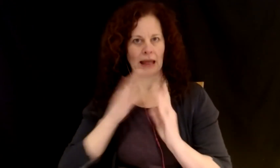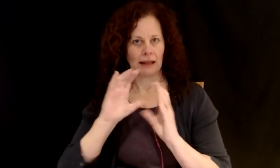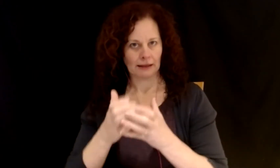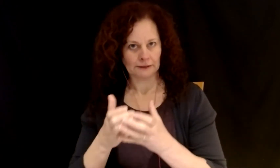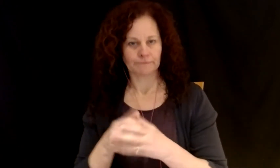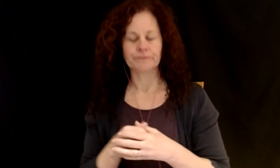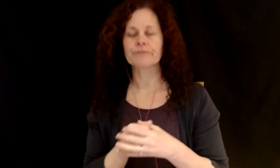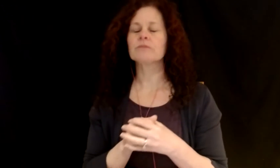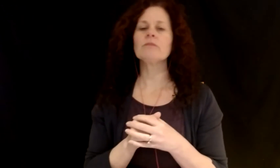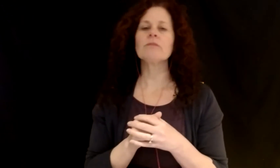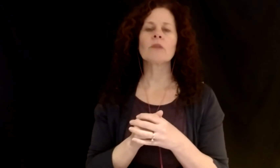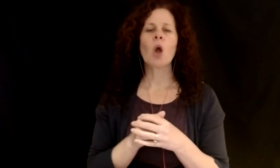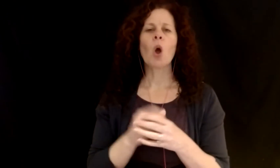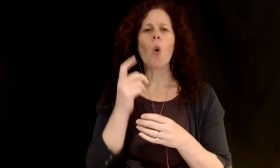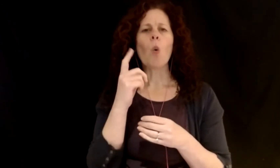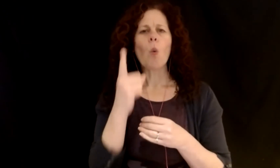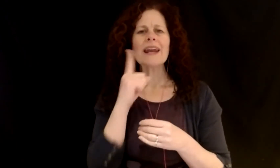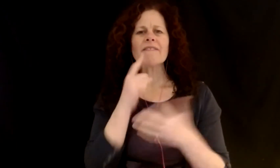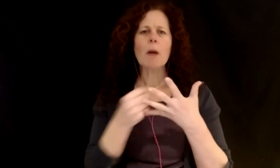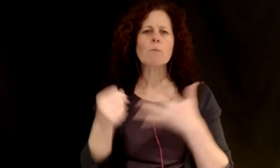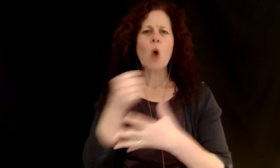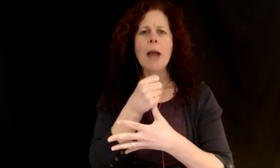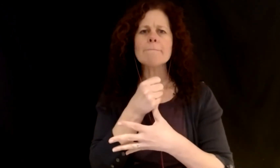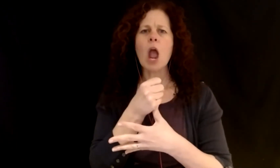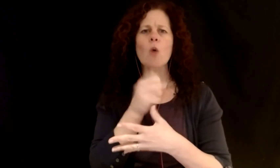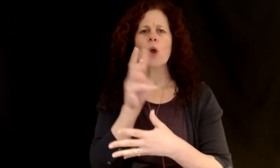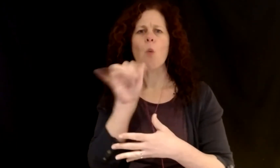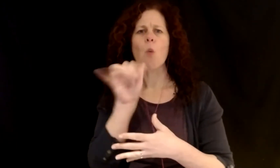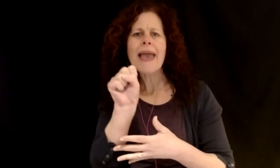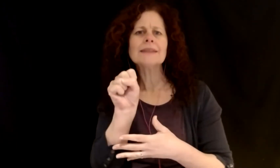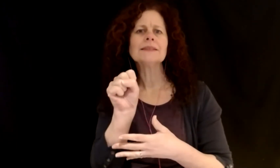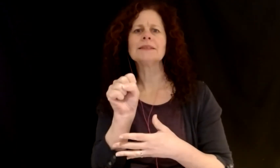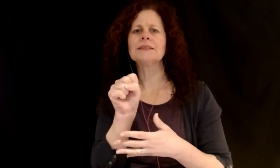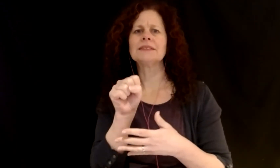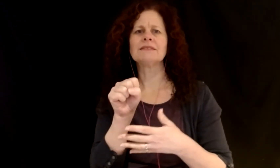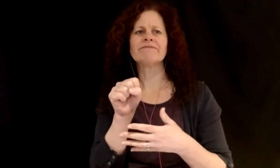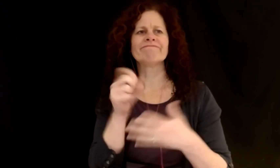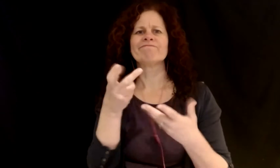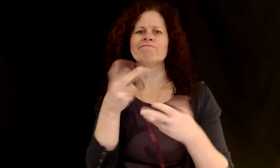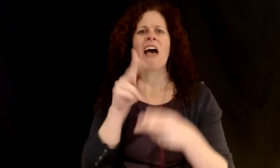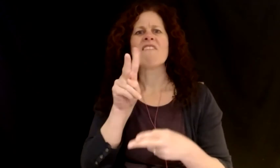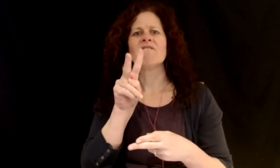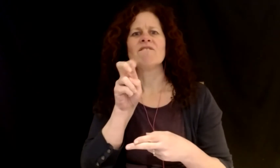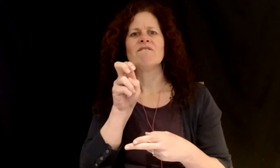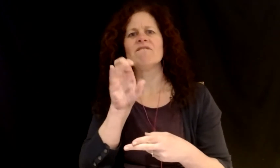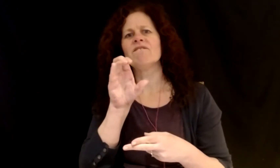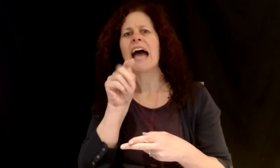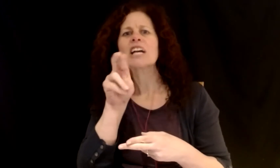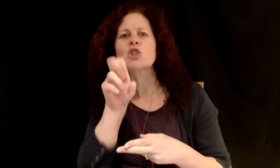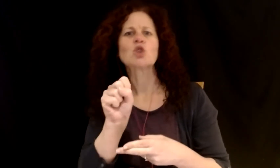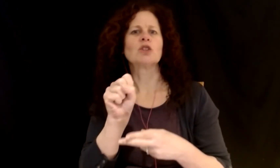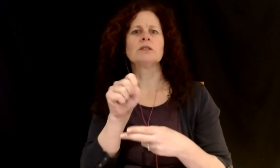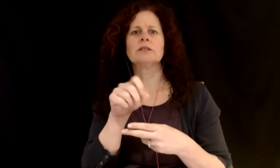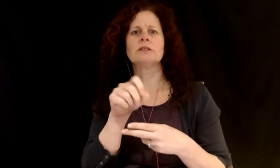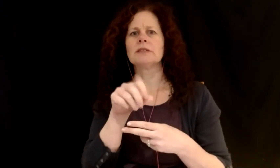vectors or vehicles or dimensions for understanding and operationalizing access and